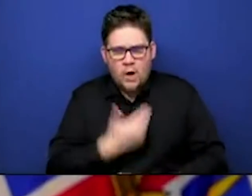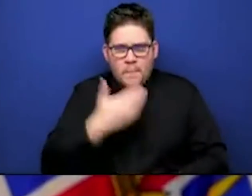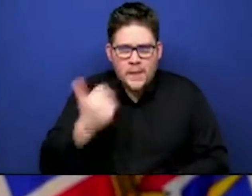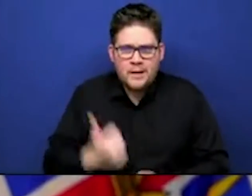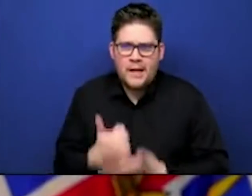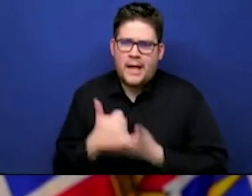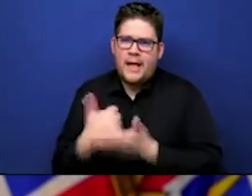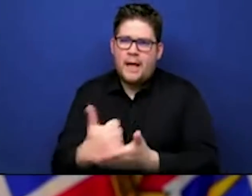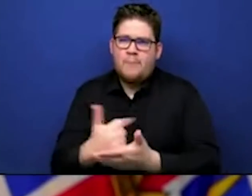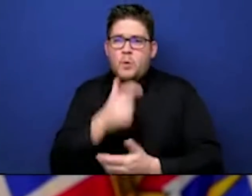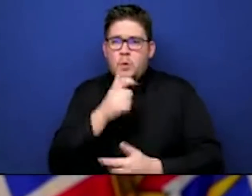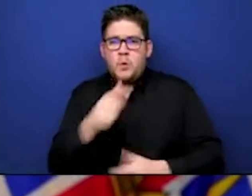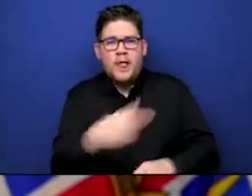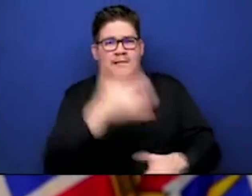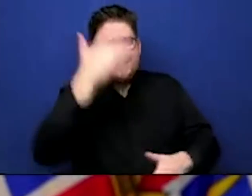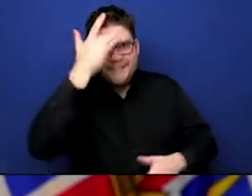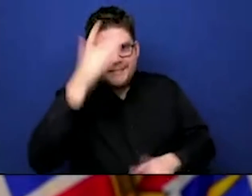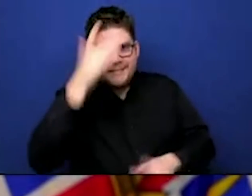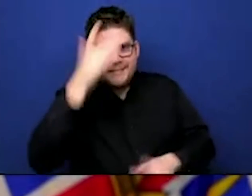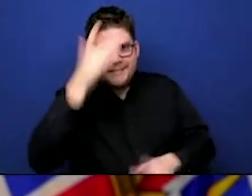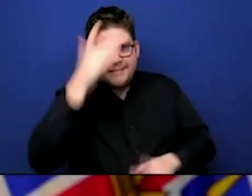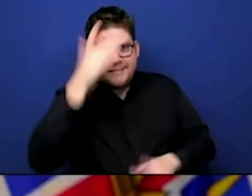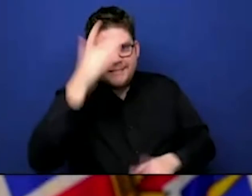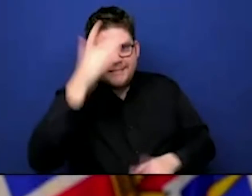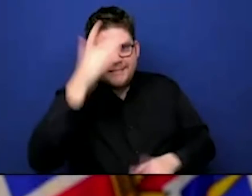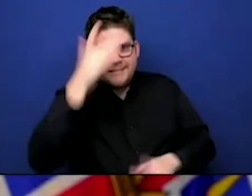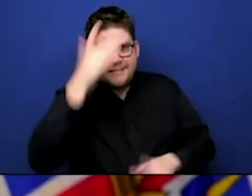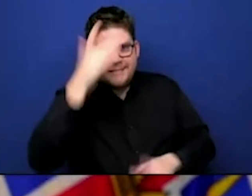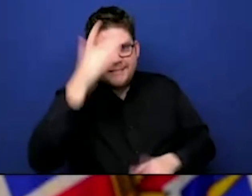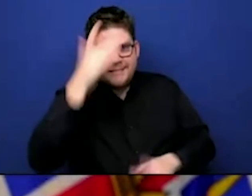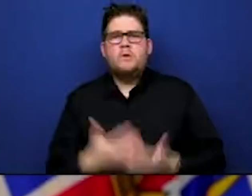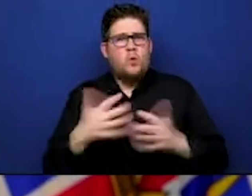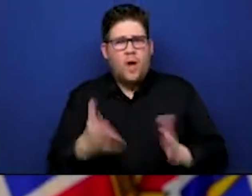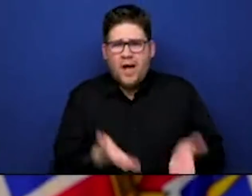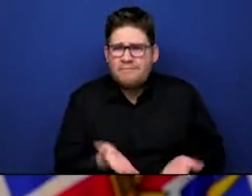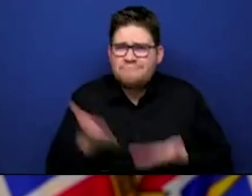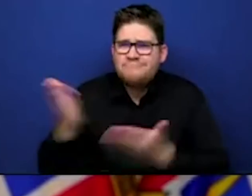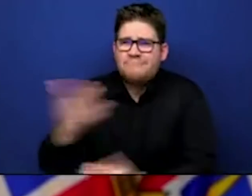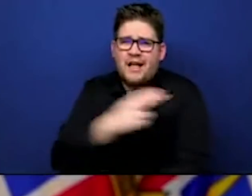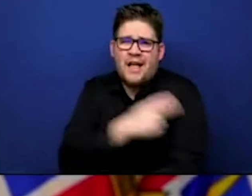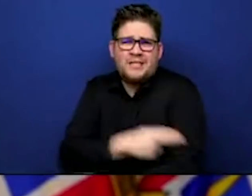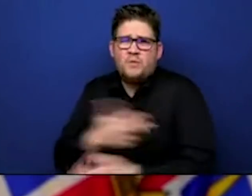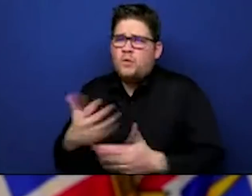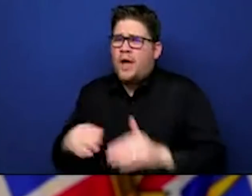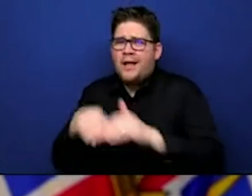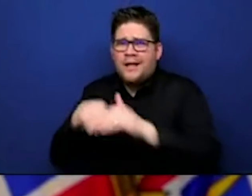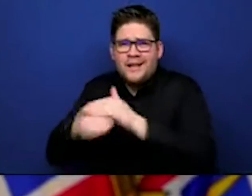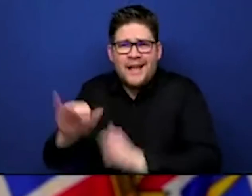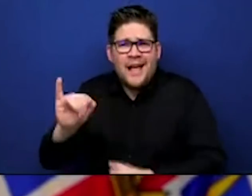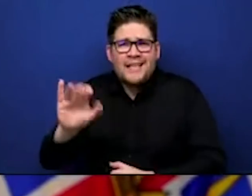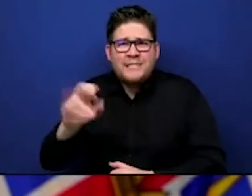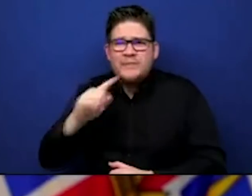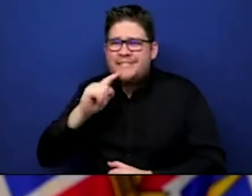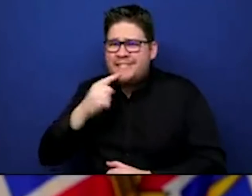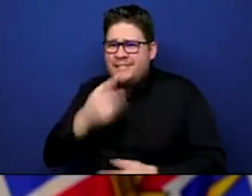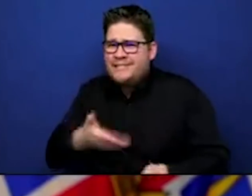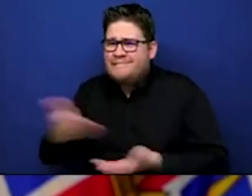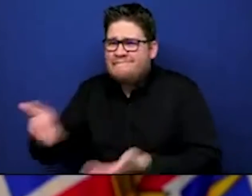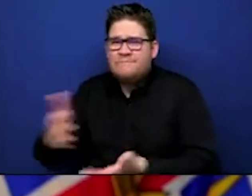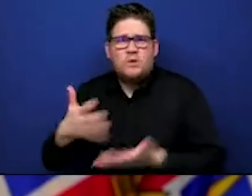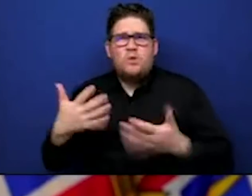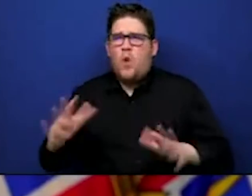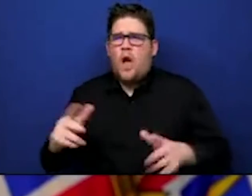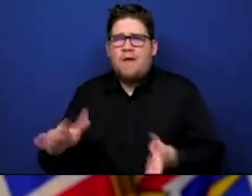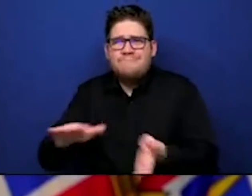particularly to keep people from being hospitalized or dying from COVID-19. But at the same